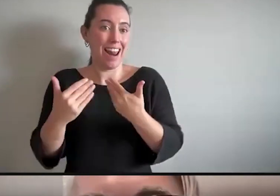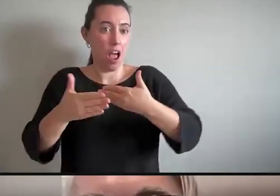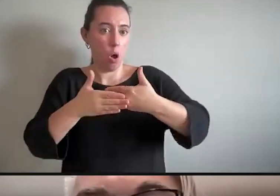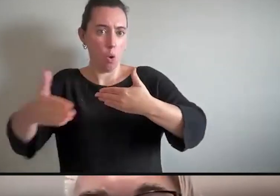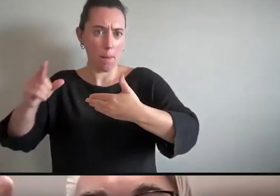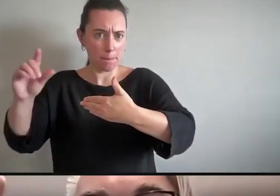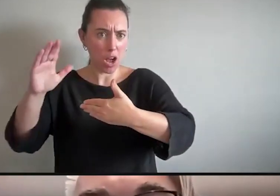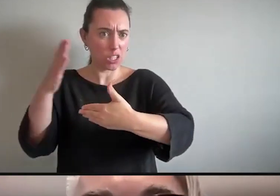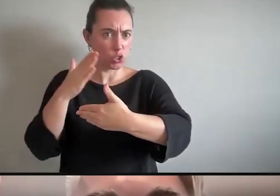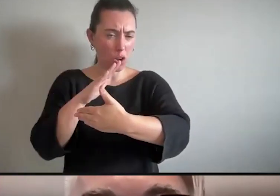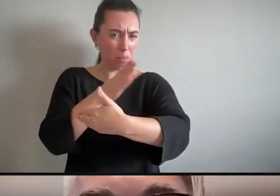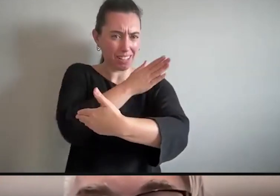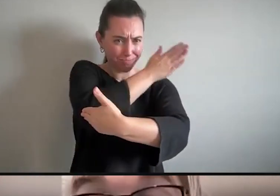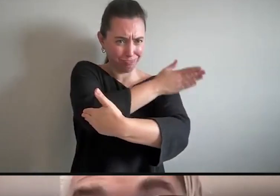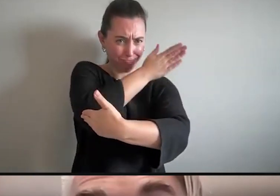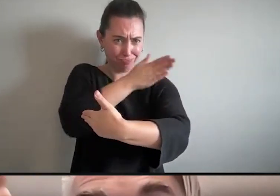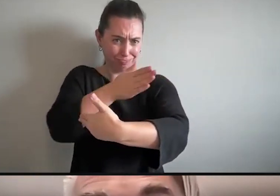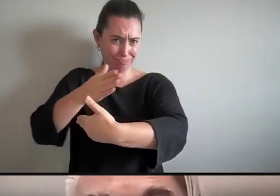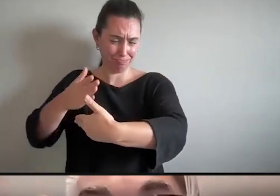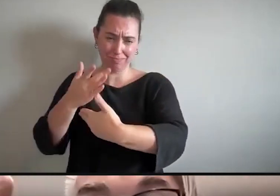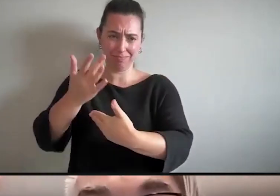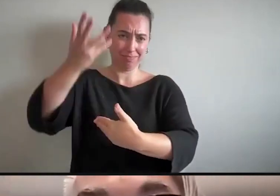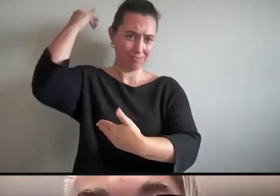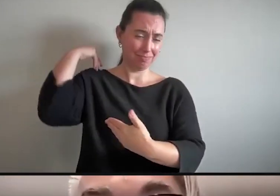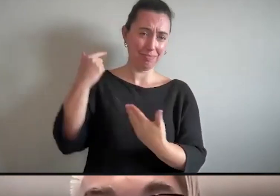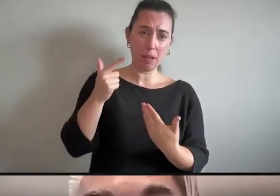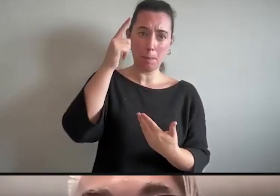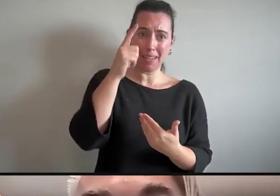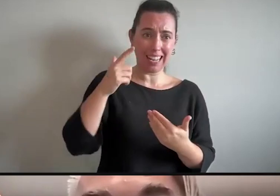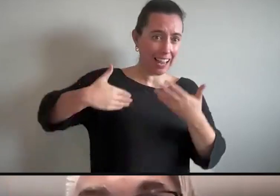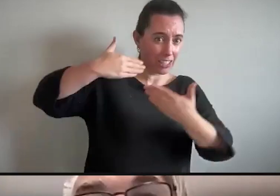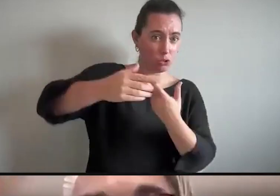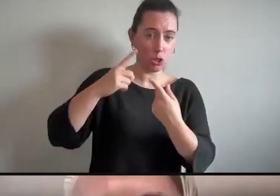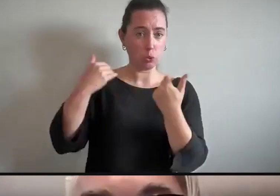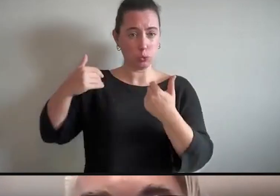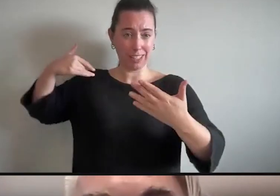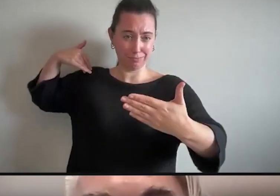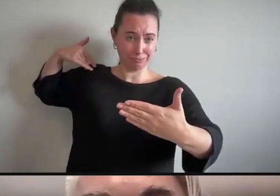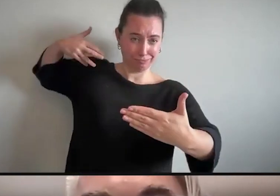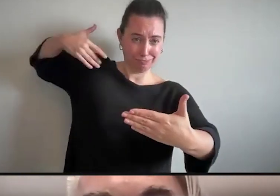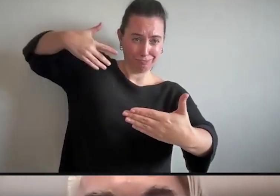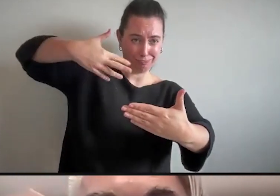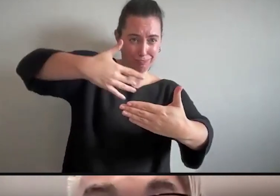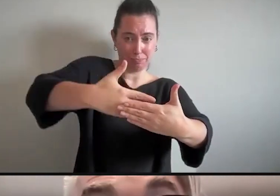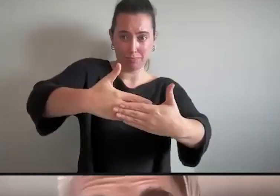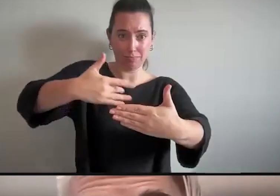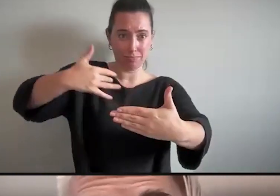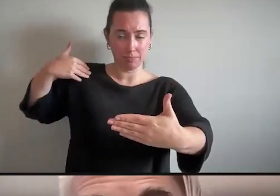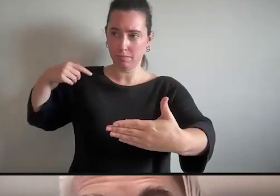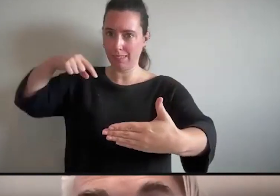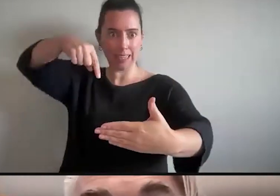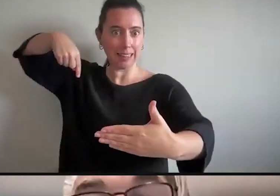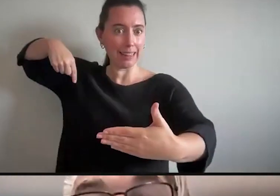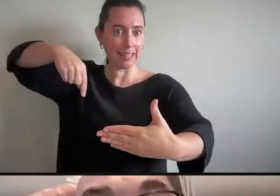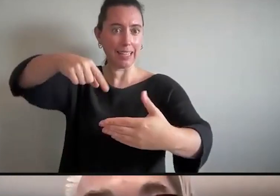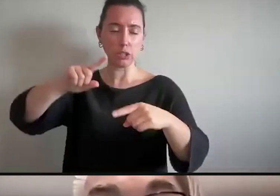created from the beginning of history to today. And all of them have not been made with, or most of them have not made with this kind of consideration in mind.